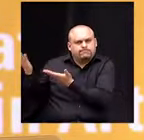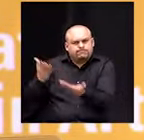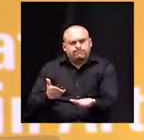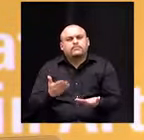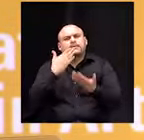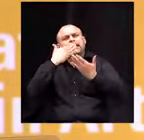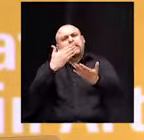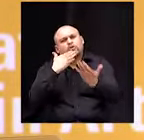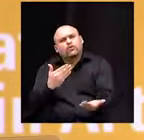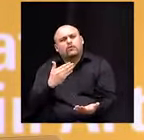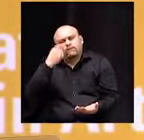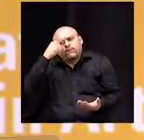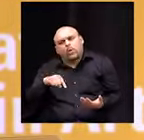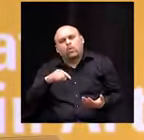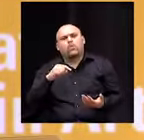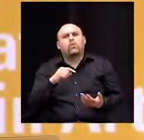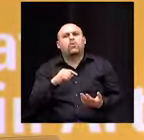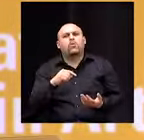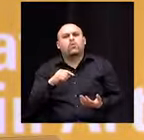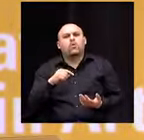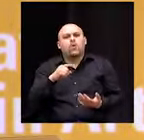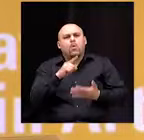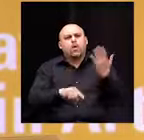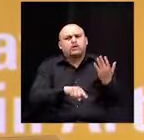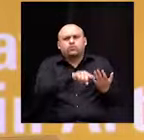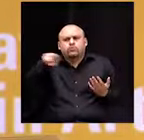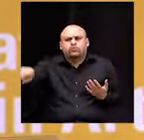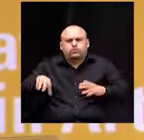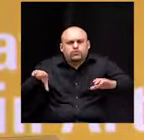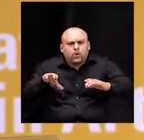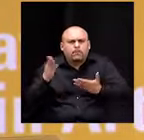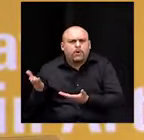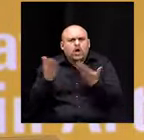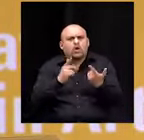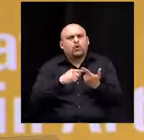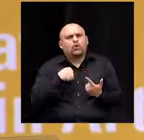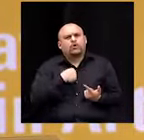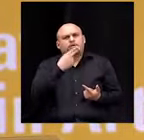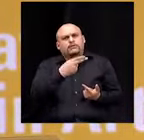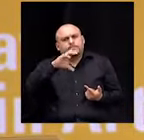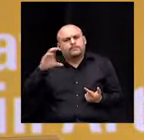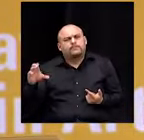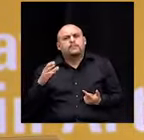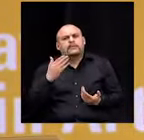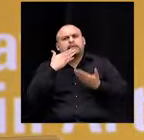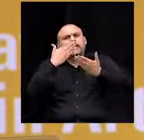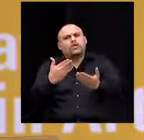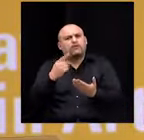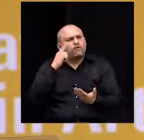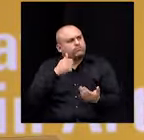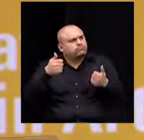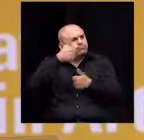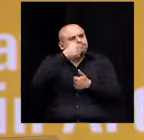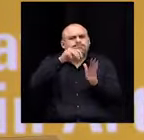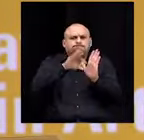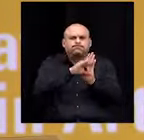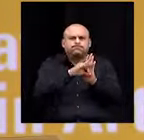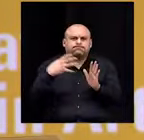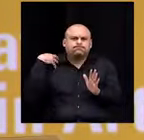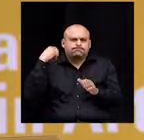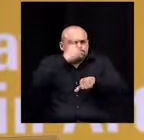you for what you have brought to the Houston Community College. We thank the elected officials for their